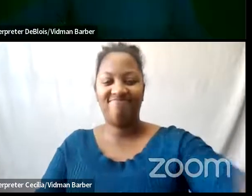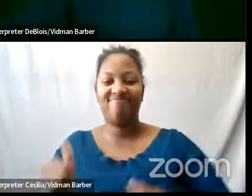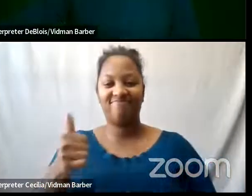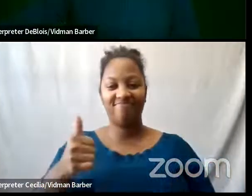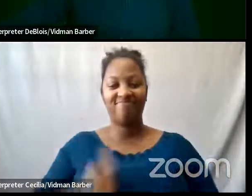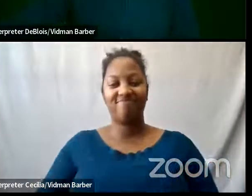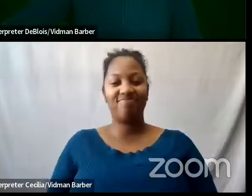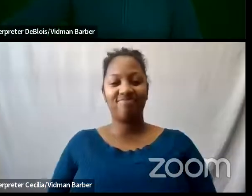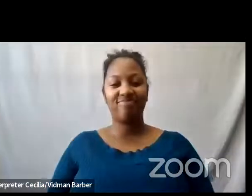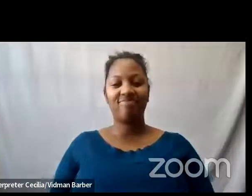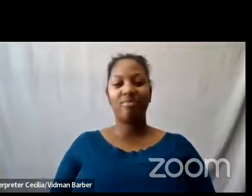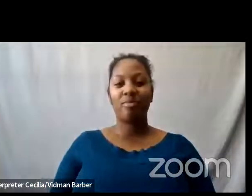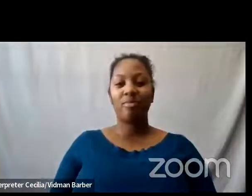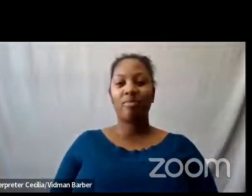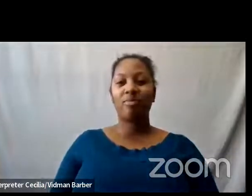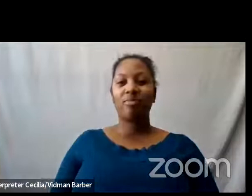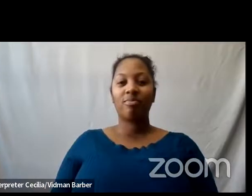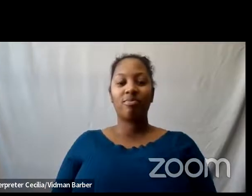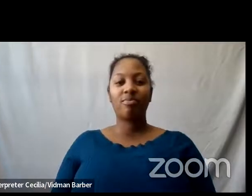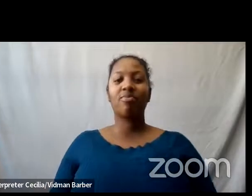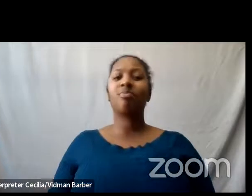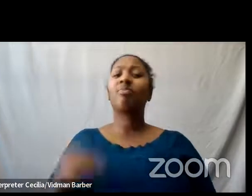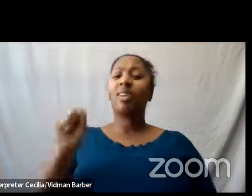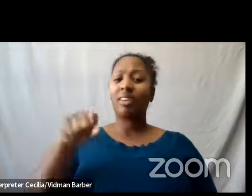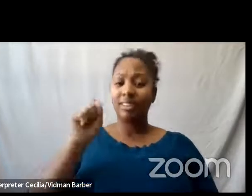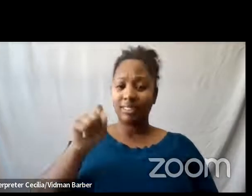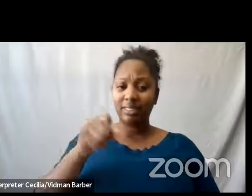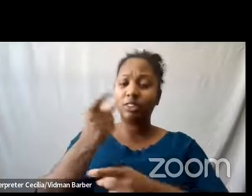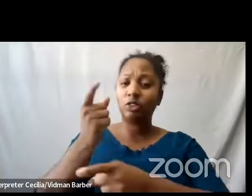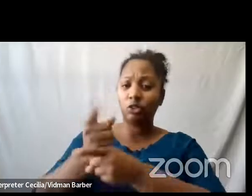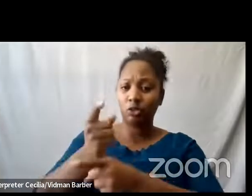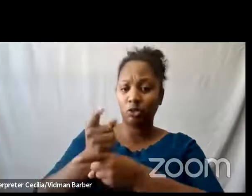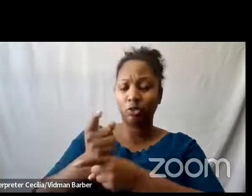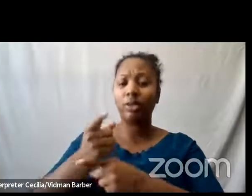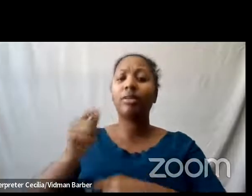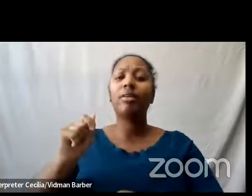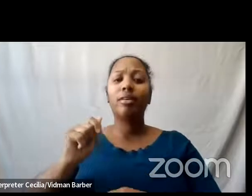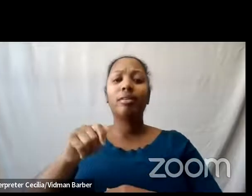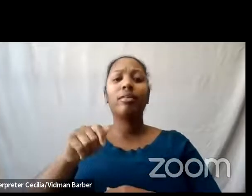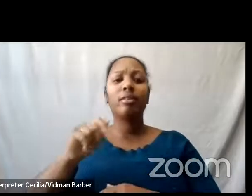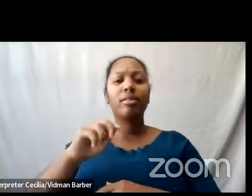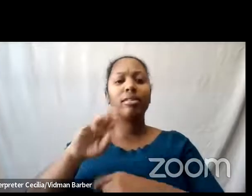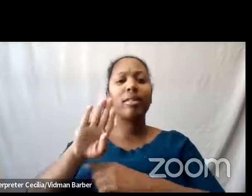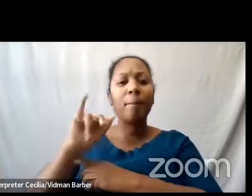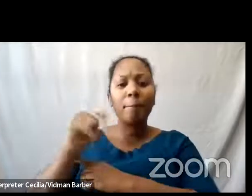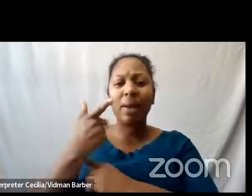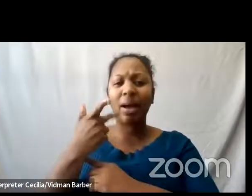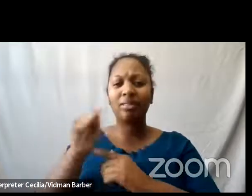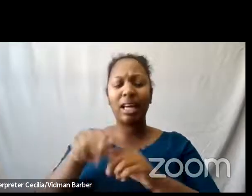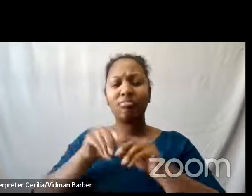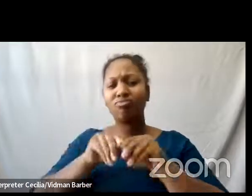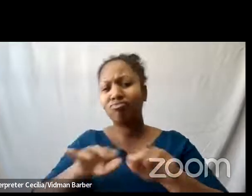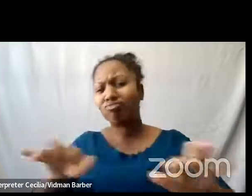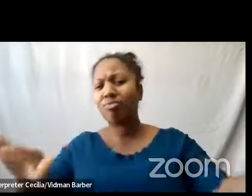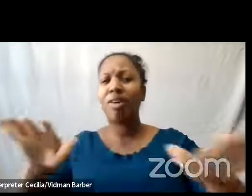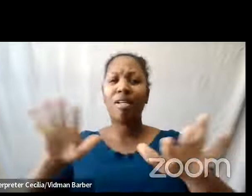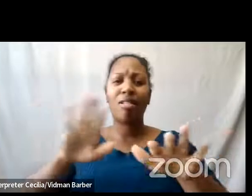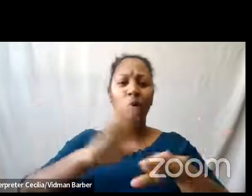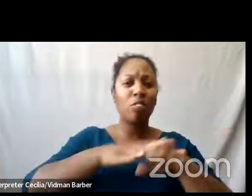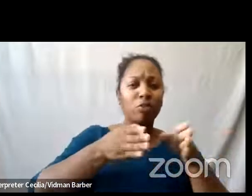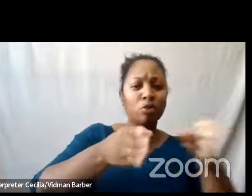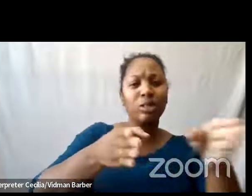Yes, the plastic bags can definitely end up on the streets or in the ocean, and